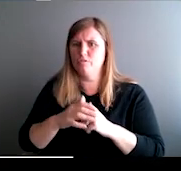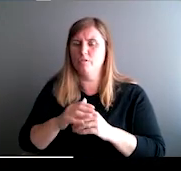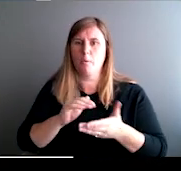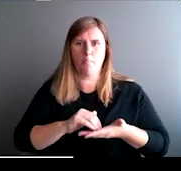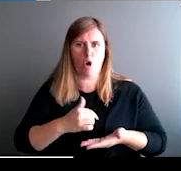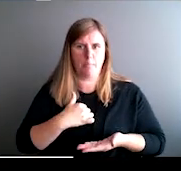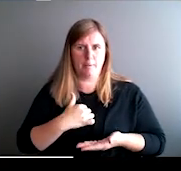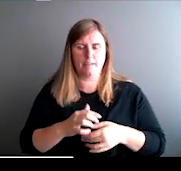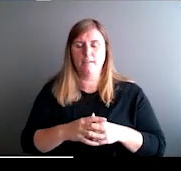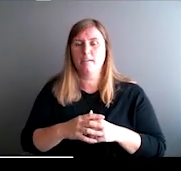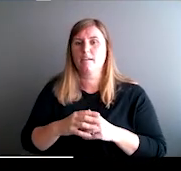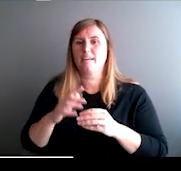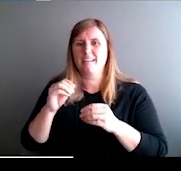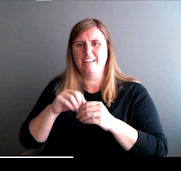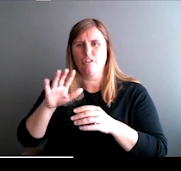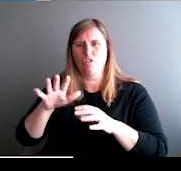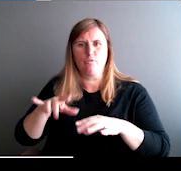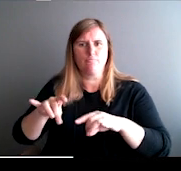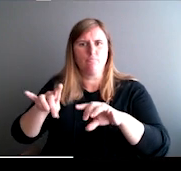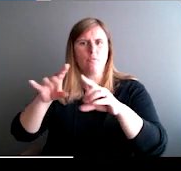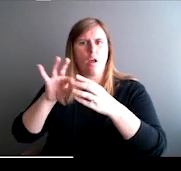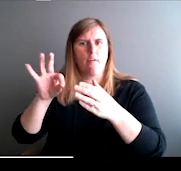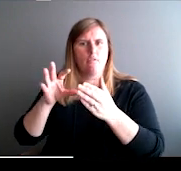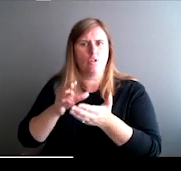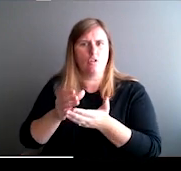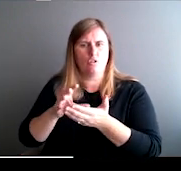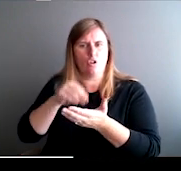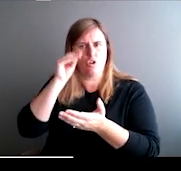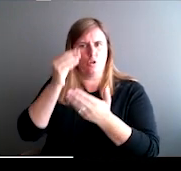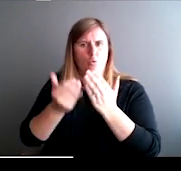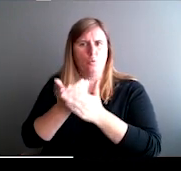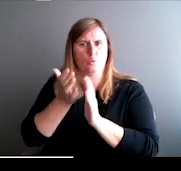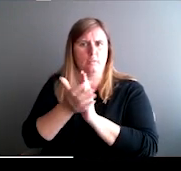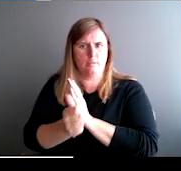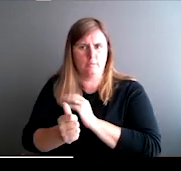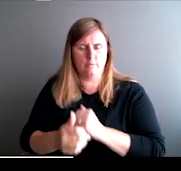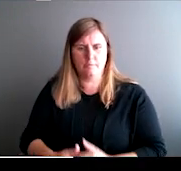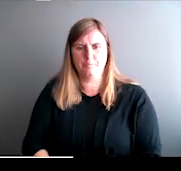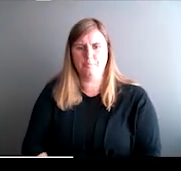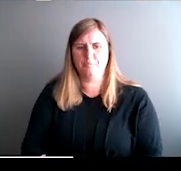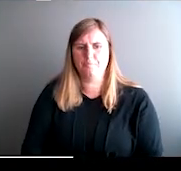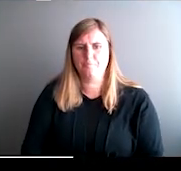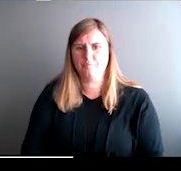pardon me, in their acquisition of new skills being taught.